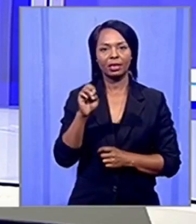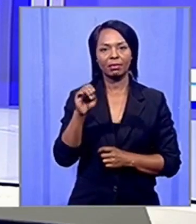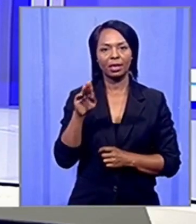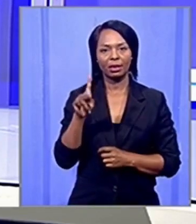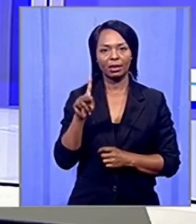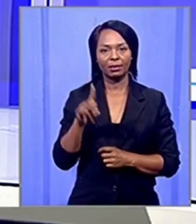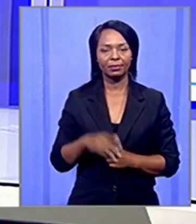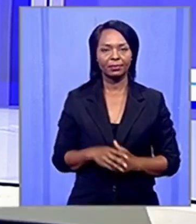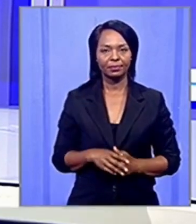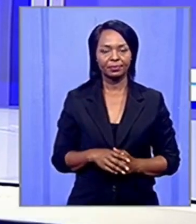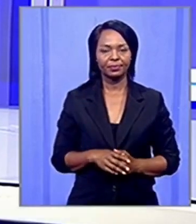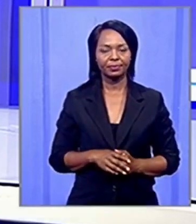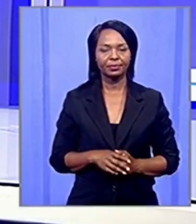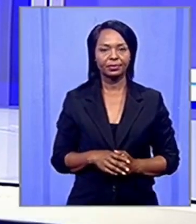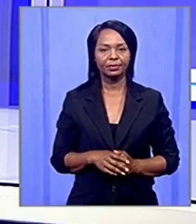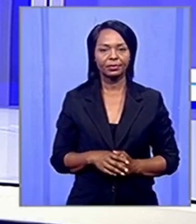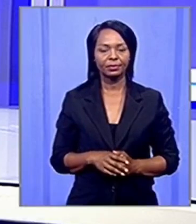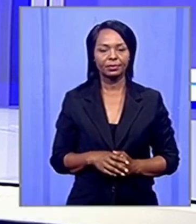Cup.